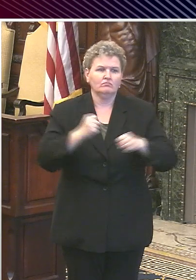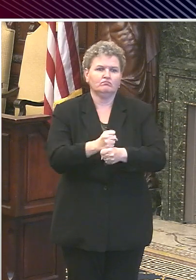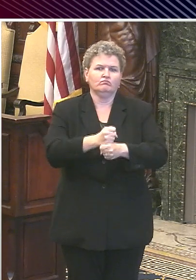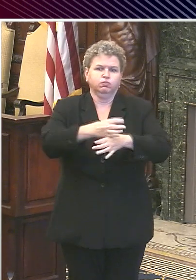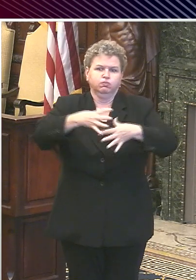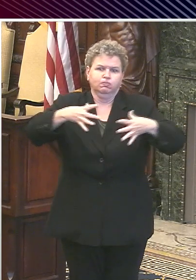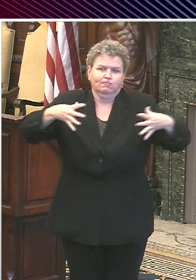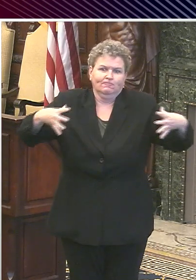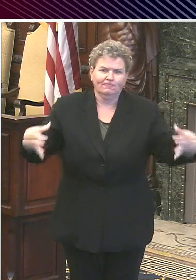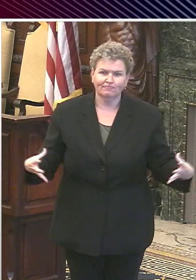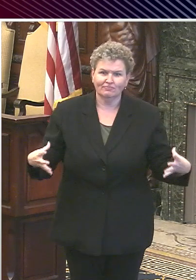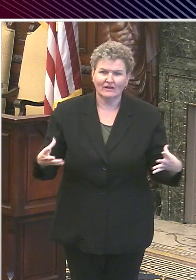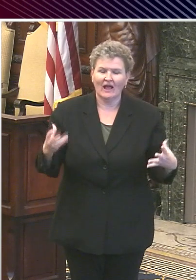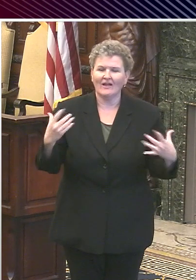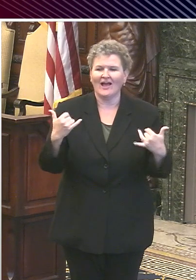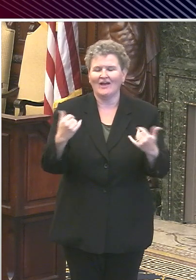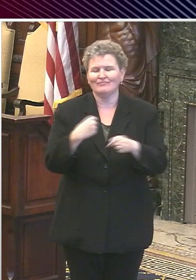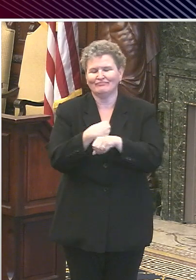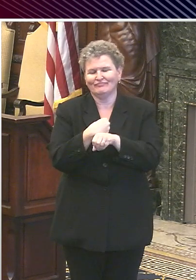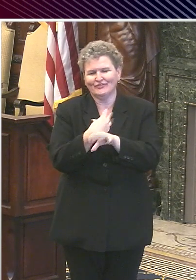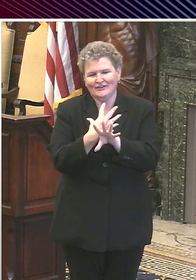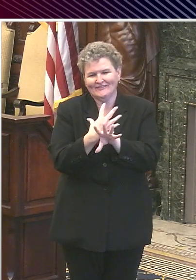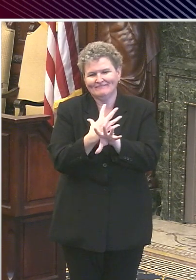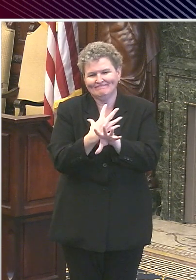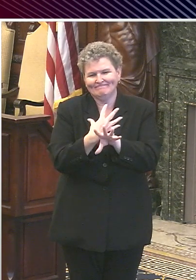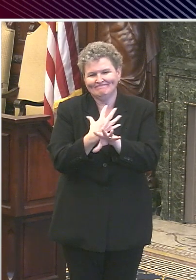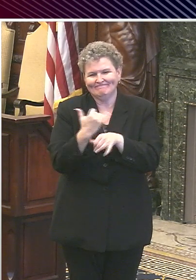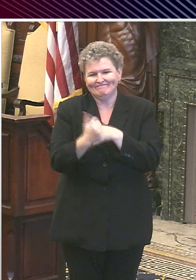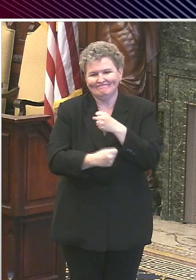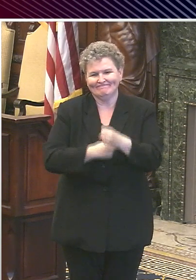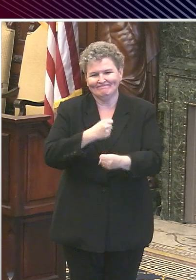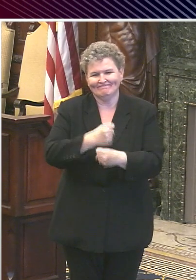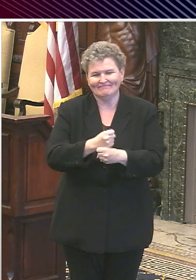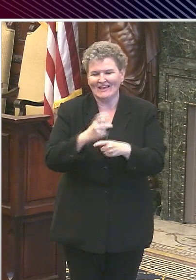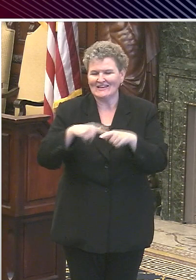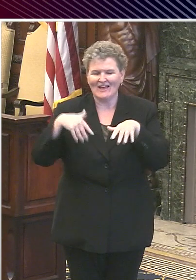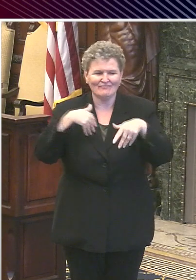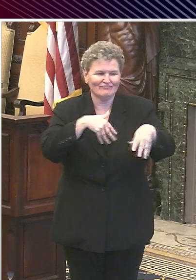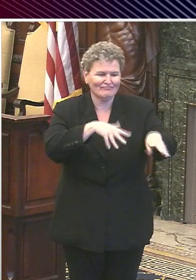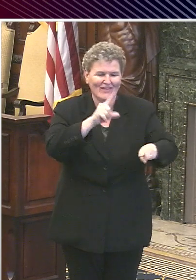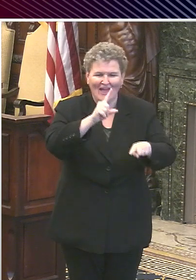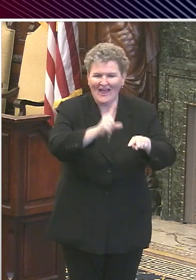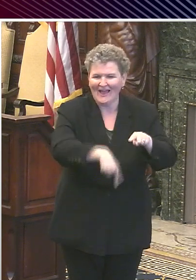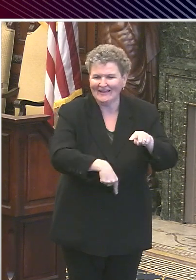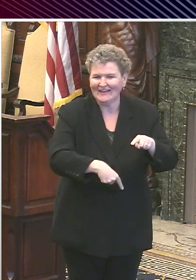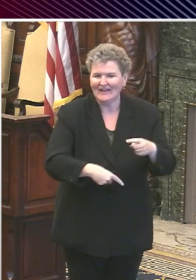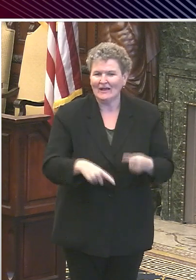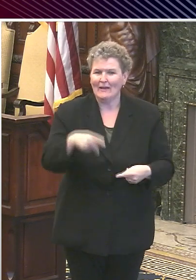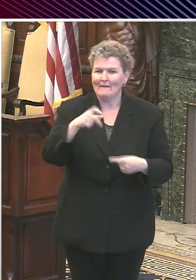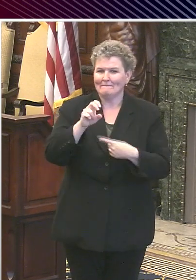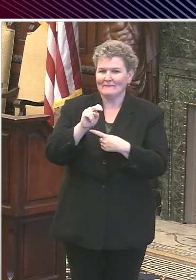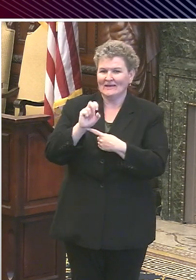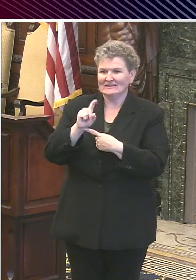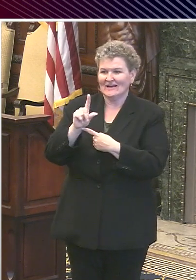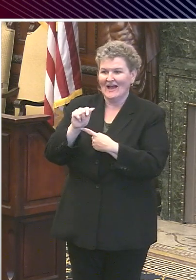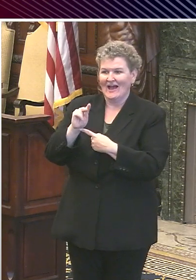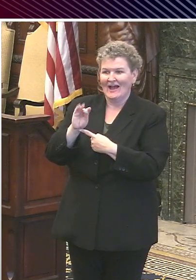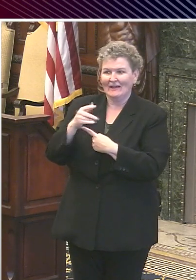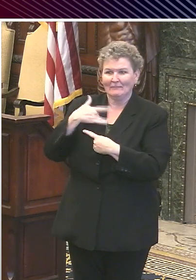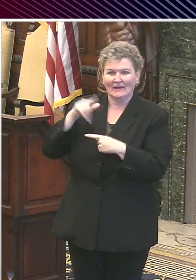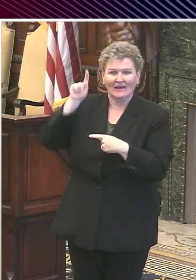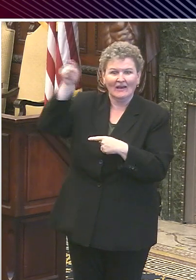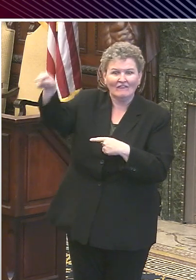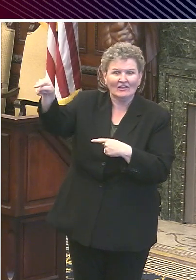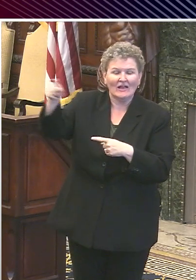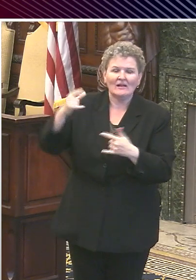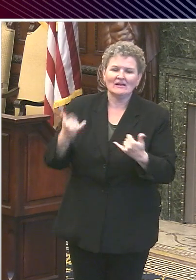This year's walk will be virtual rather than the in-person event usually held at Penn's Landing and Old City. But I urge everyone to take part in the